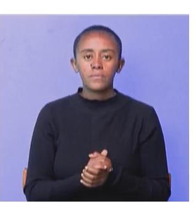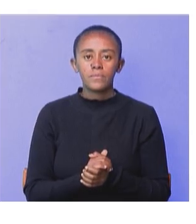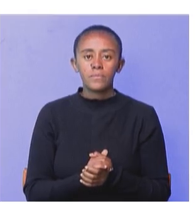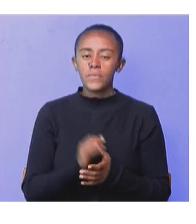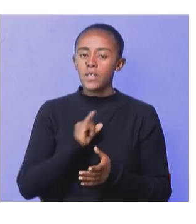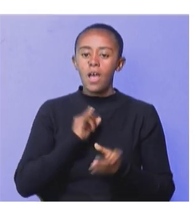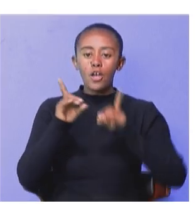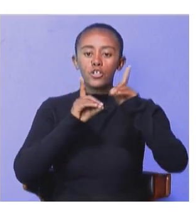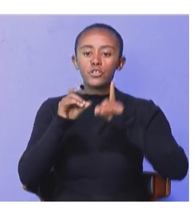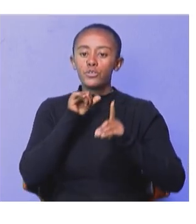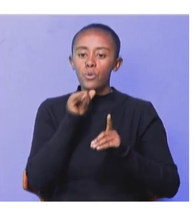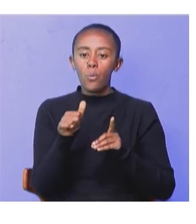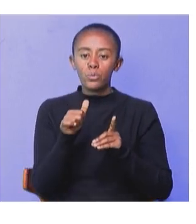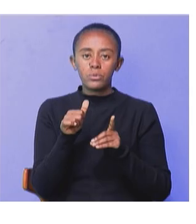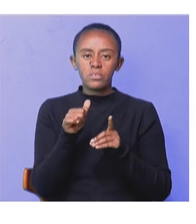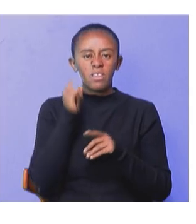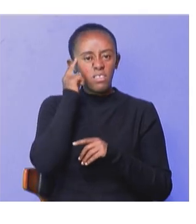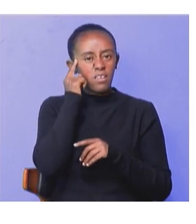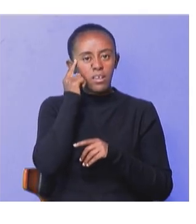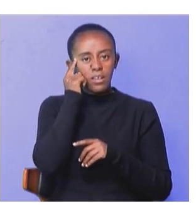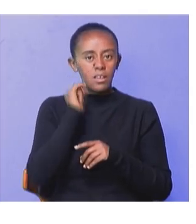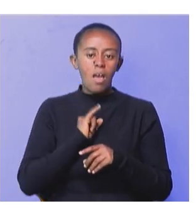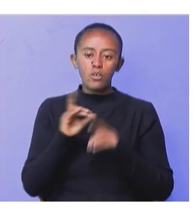I don't think